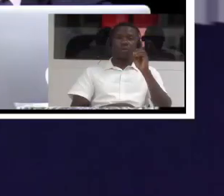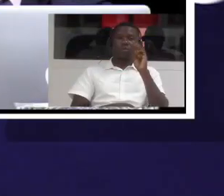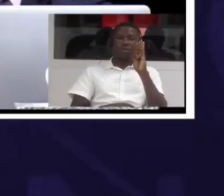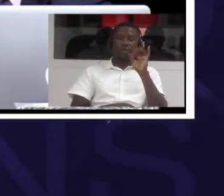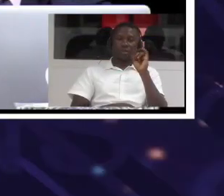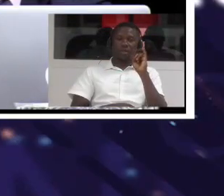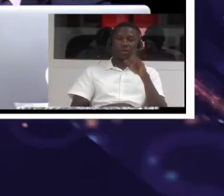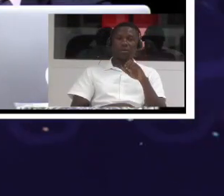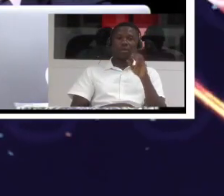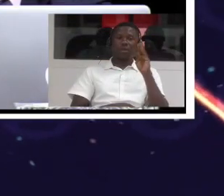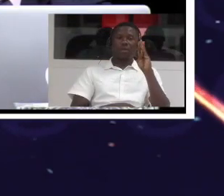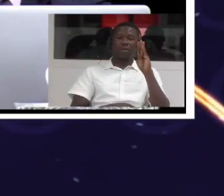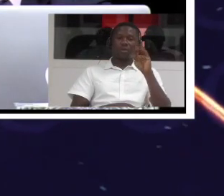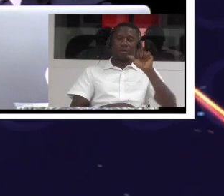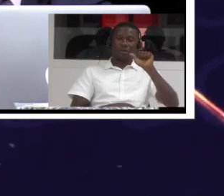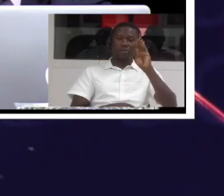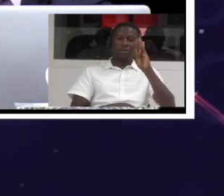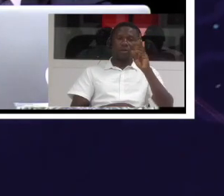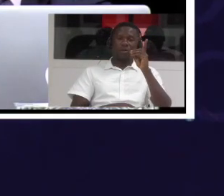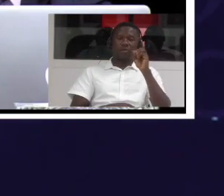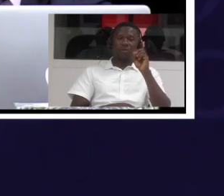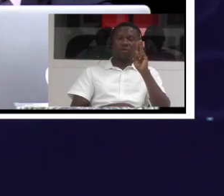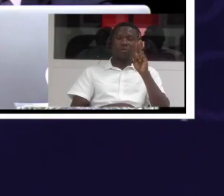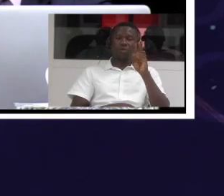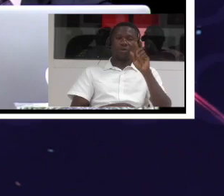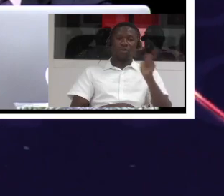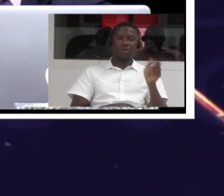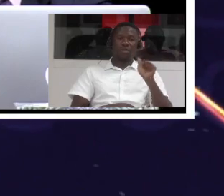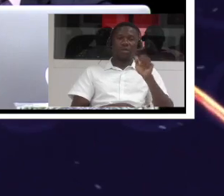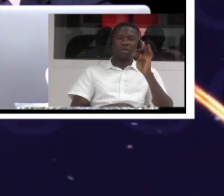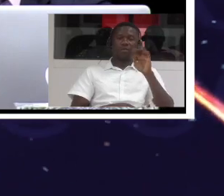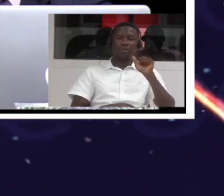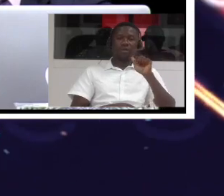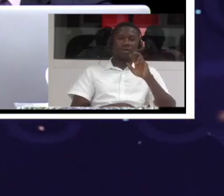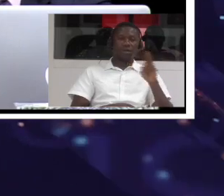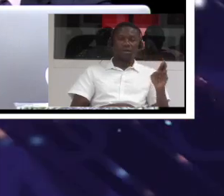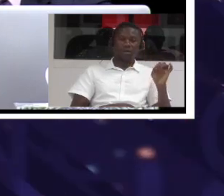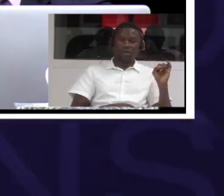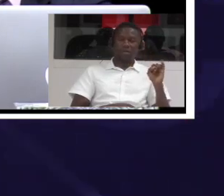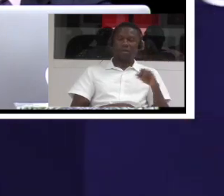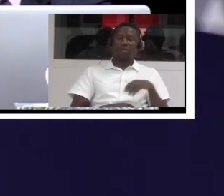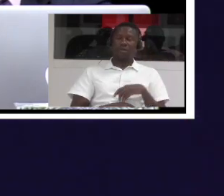Oladimeji. Abdul Ghaffari Oladimeji, sports editor for the Daily Express.